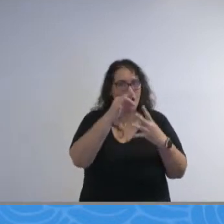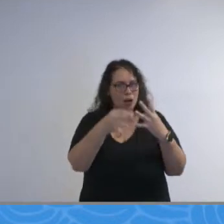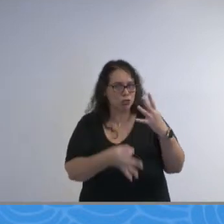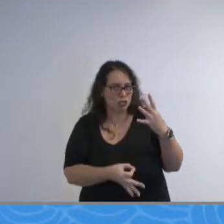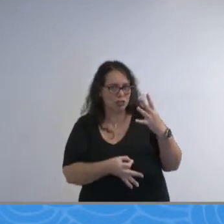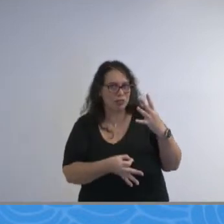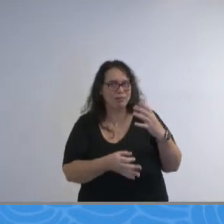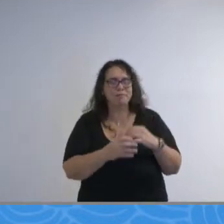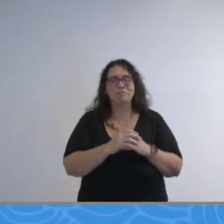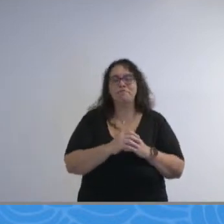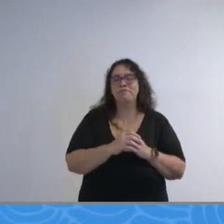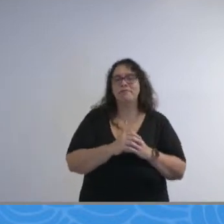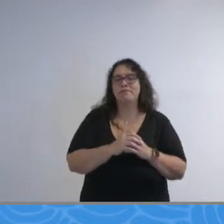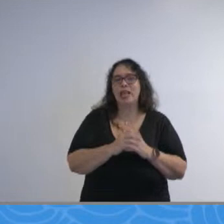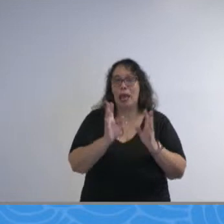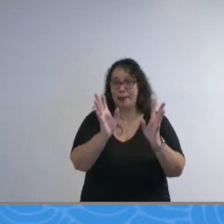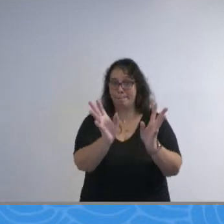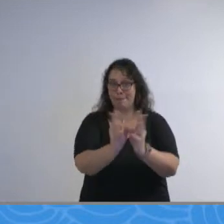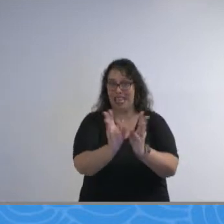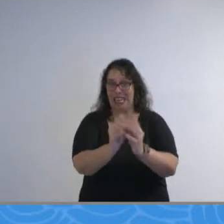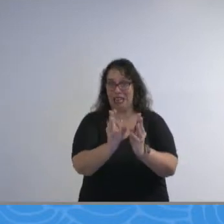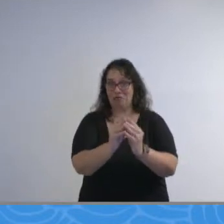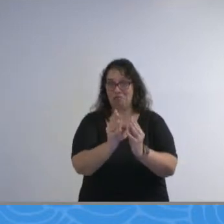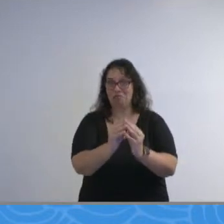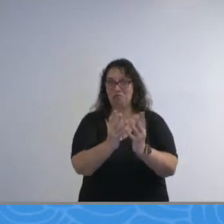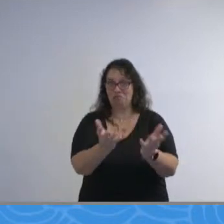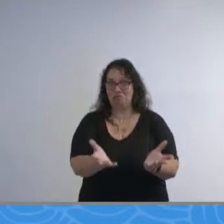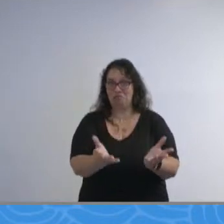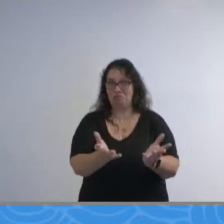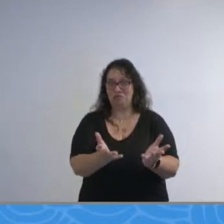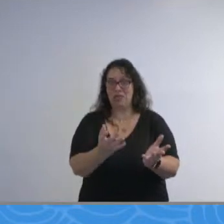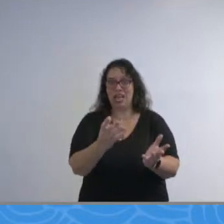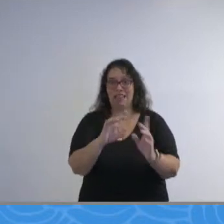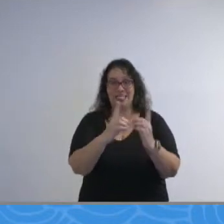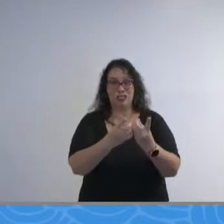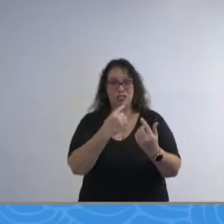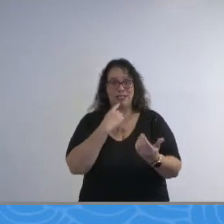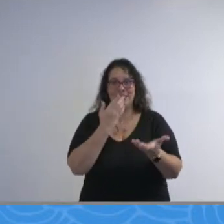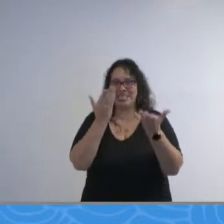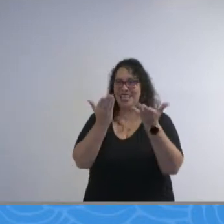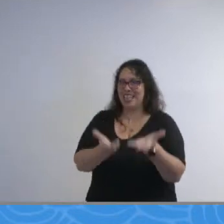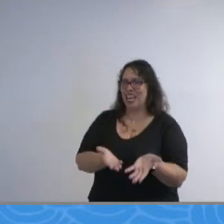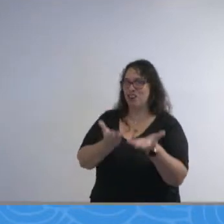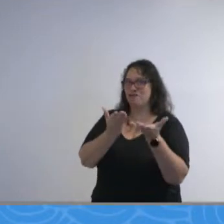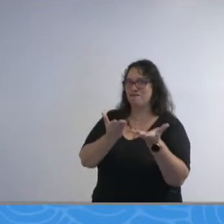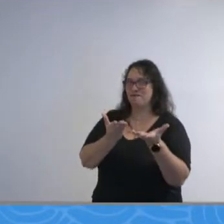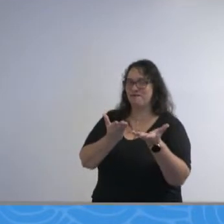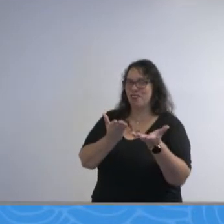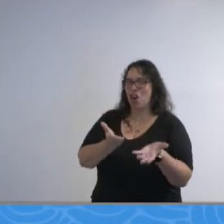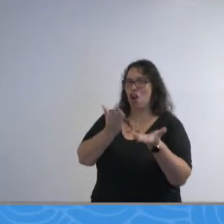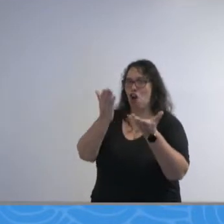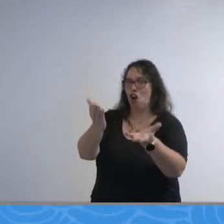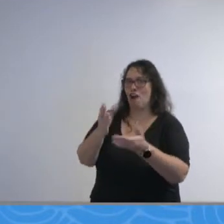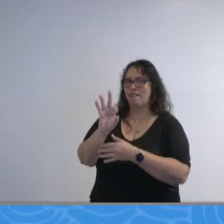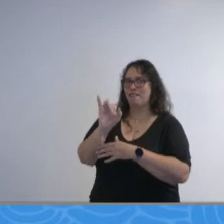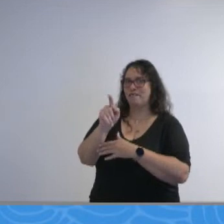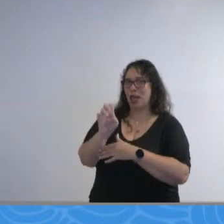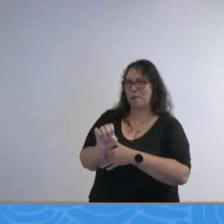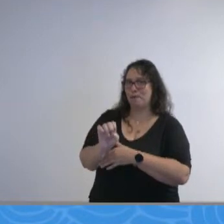once you're at the meeting and the district says, here is our offer of FAPE. Please sign, or you can